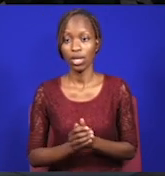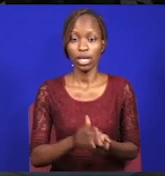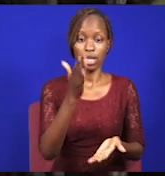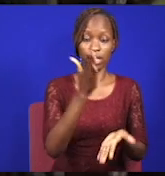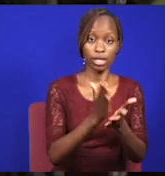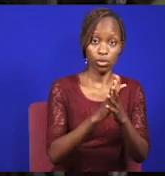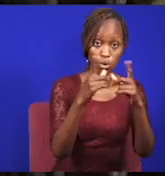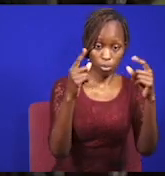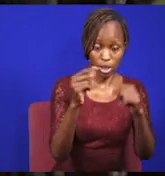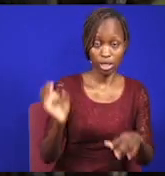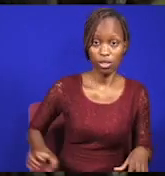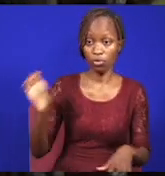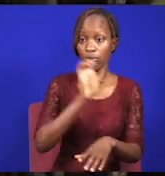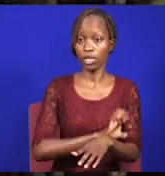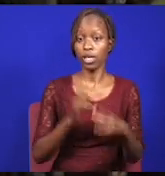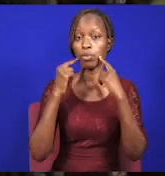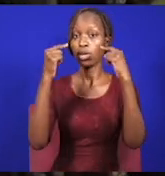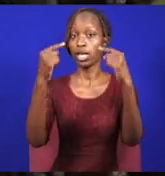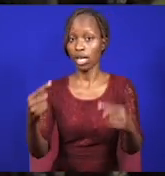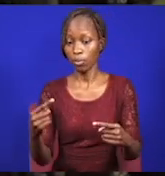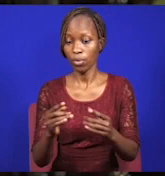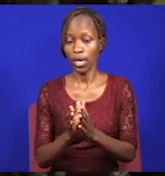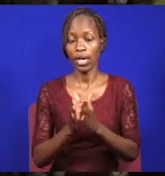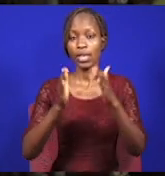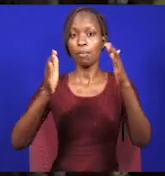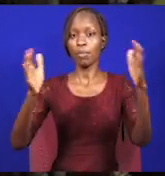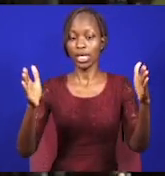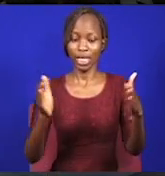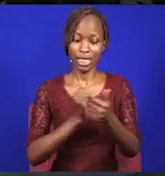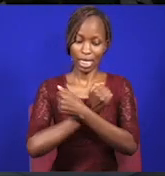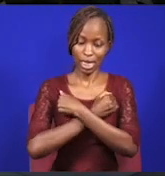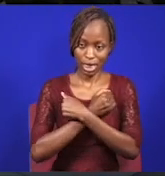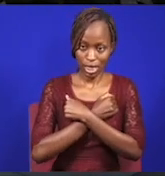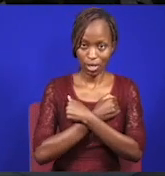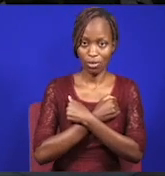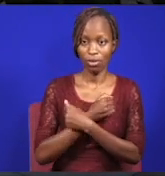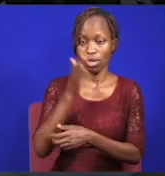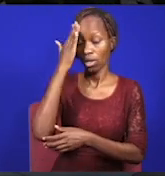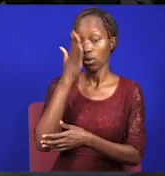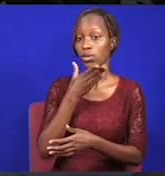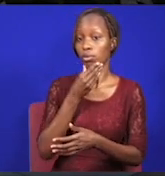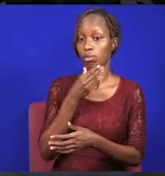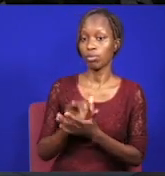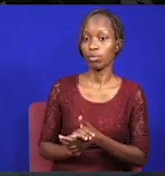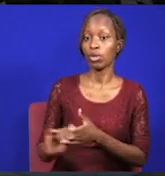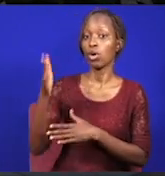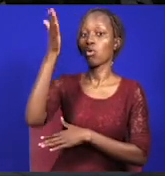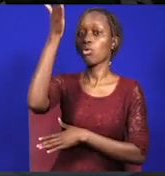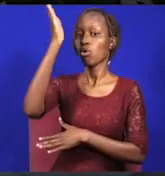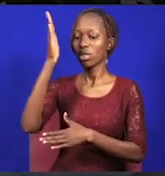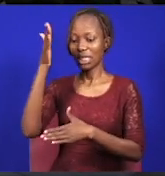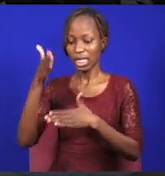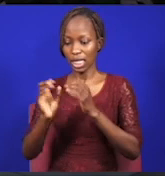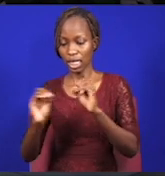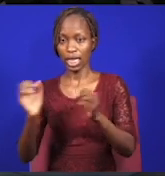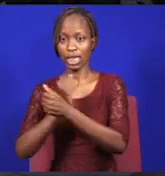Easter proclaims the greatest act of love known to man. God's infinite love for each and every one